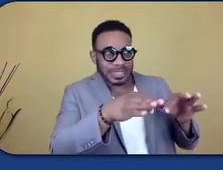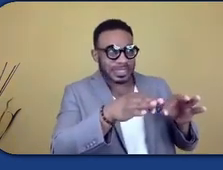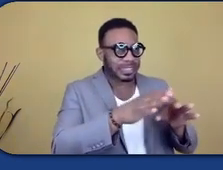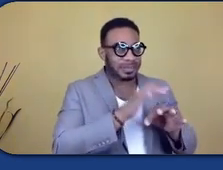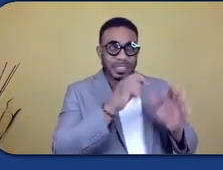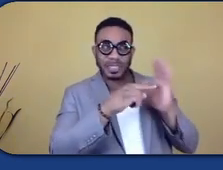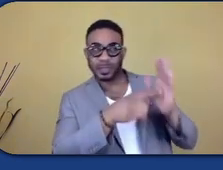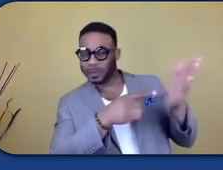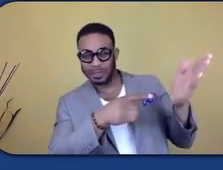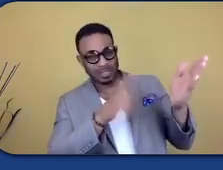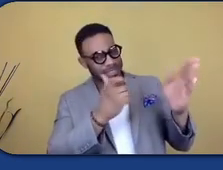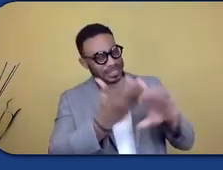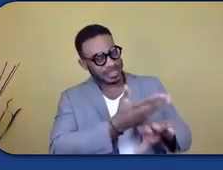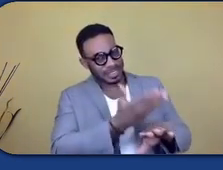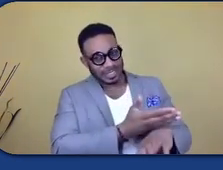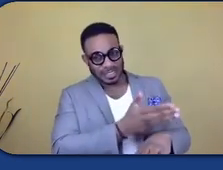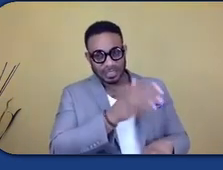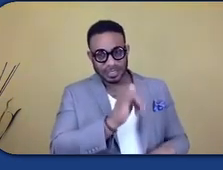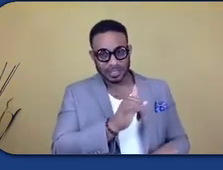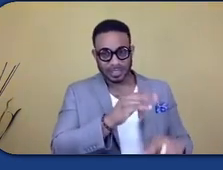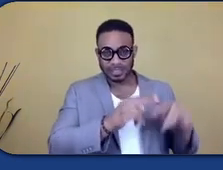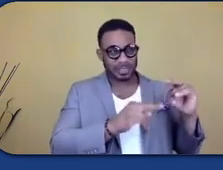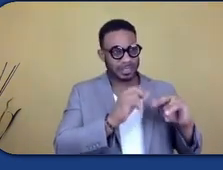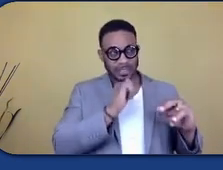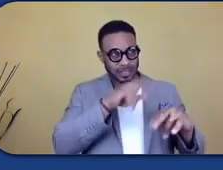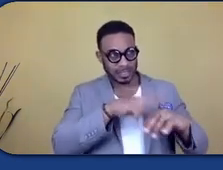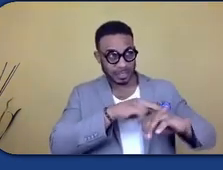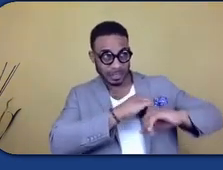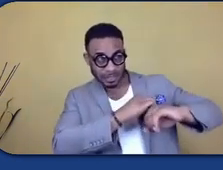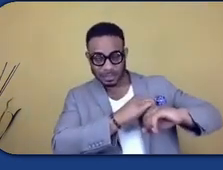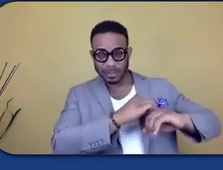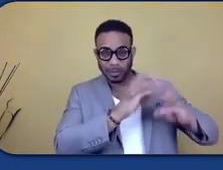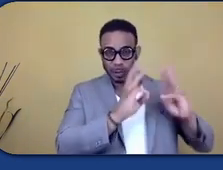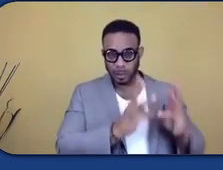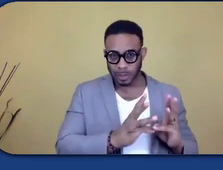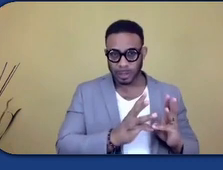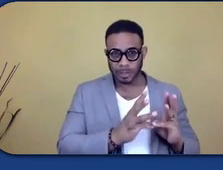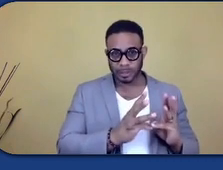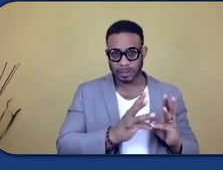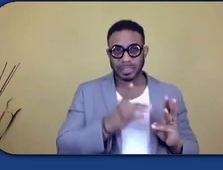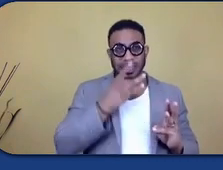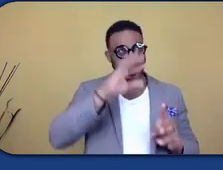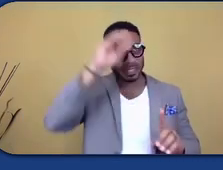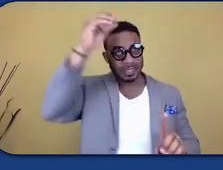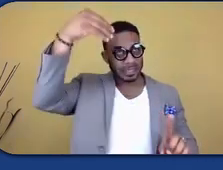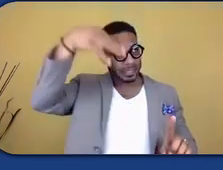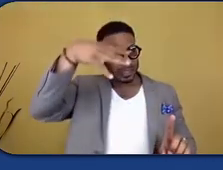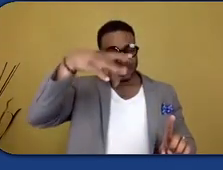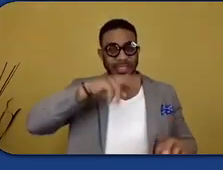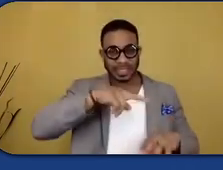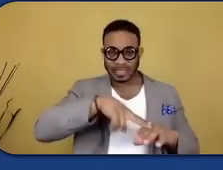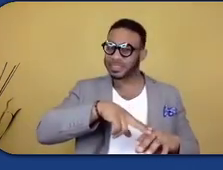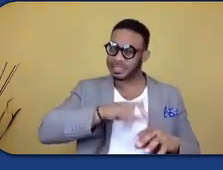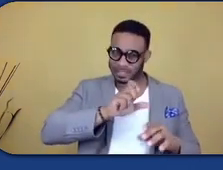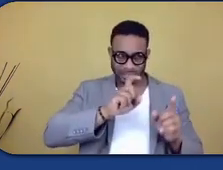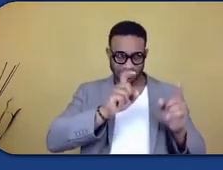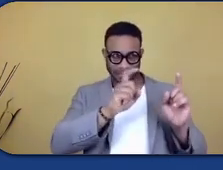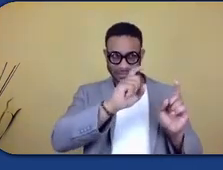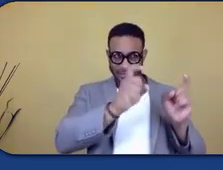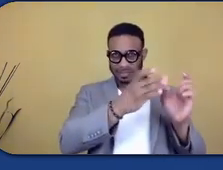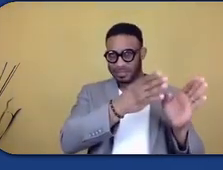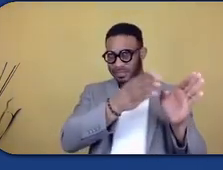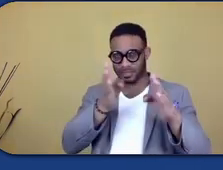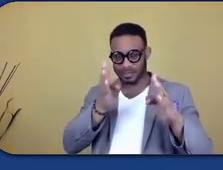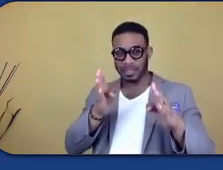windows, still complete, but the windows show that the building will be naturally ventilated, and the light will be natural lighting, actually.